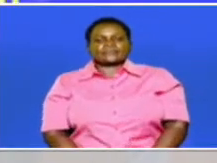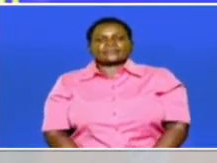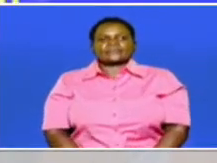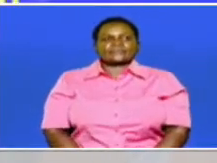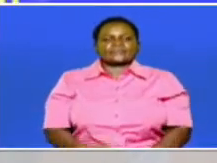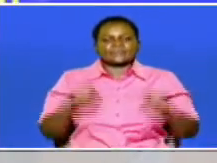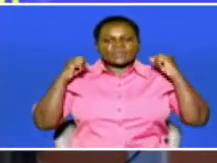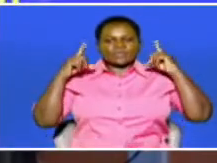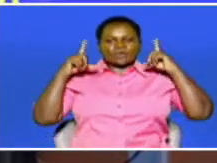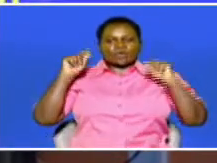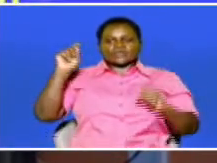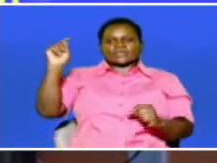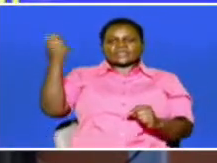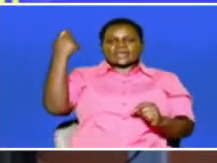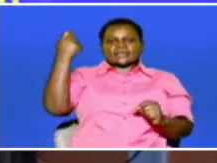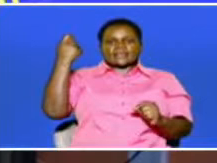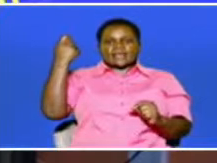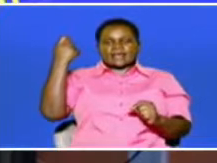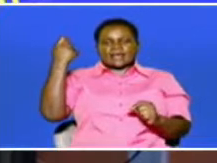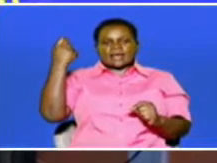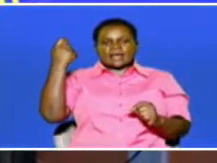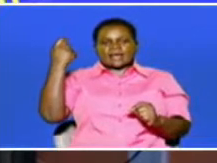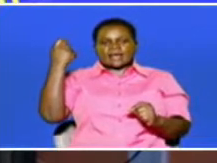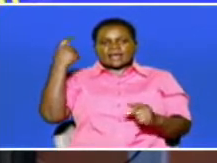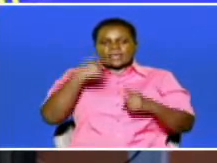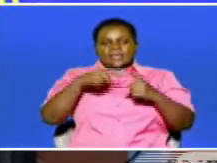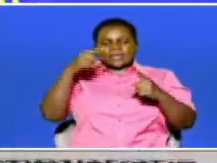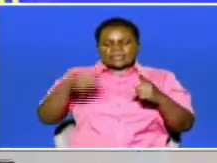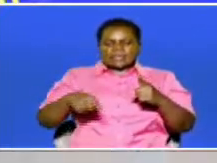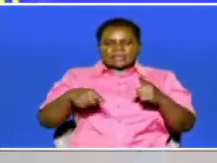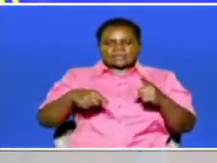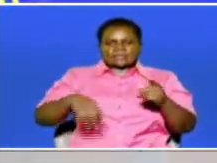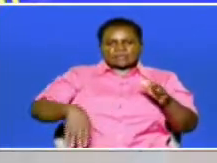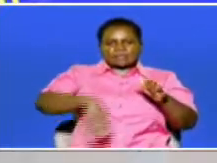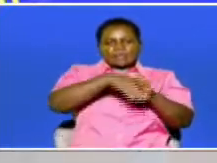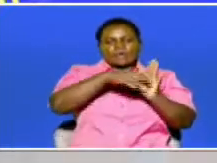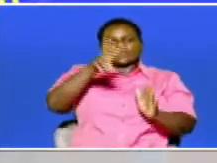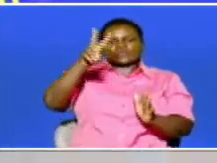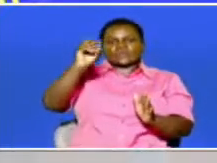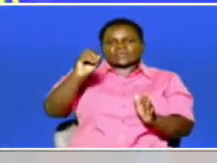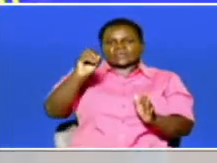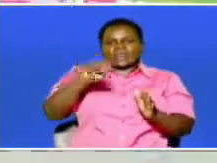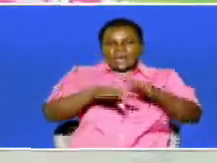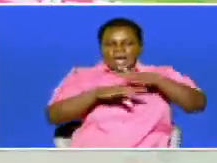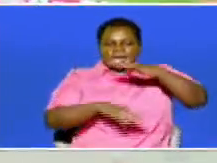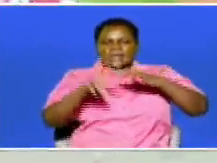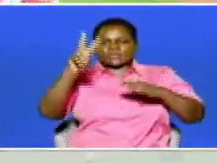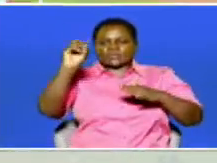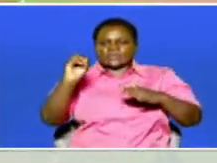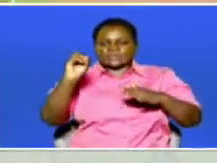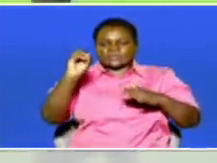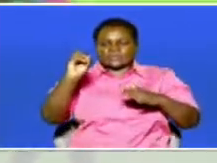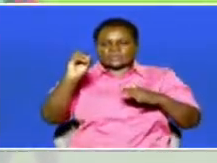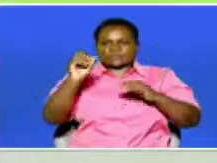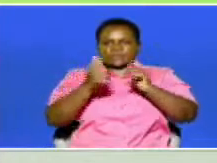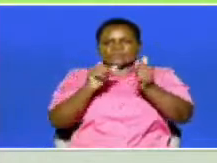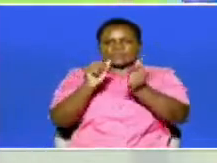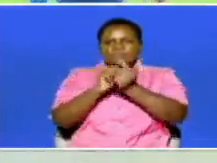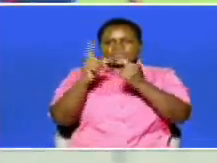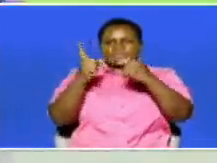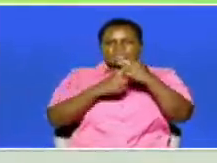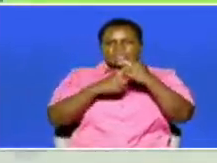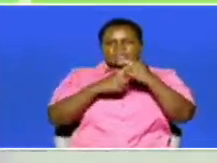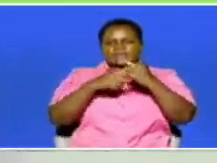Now, hosts Kenya were knocked out of this year's Africa Rugby Under 20 Barthe Cup, going down 16-5